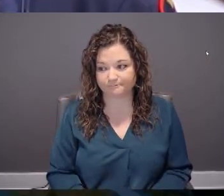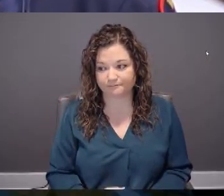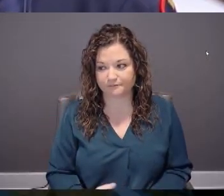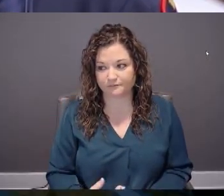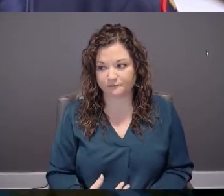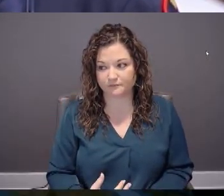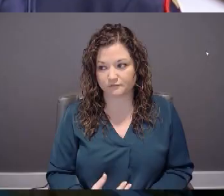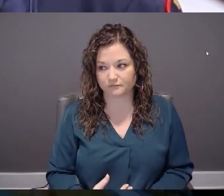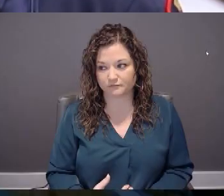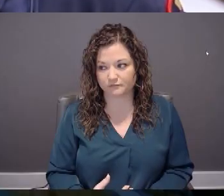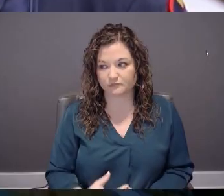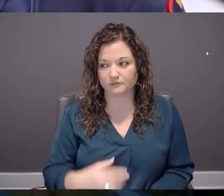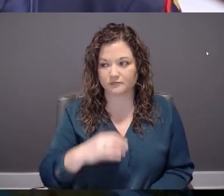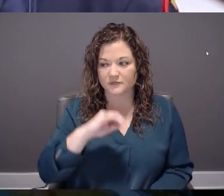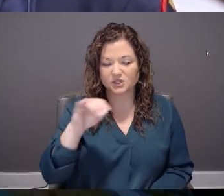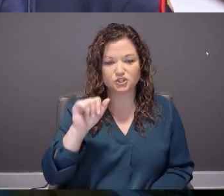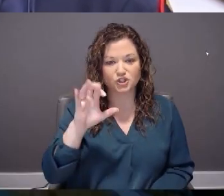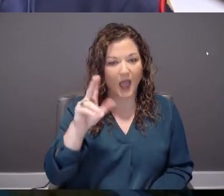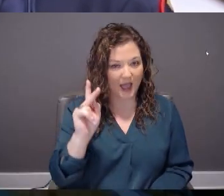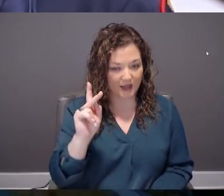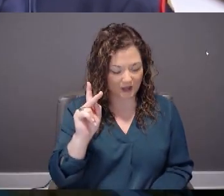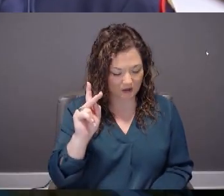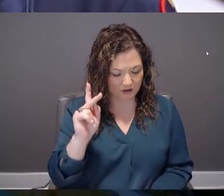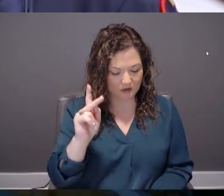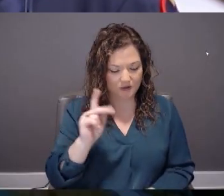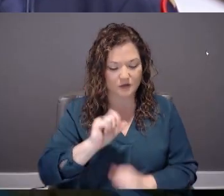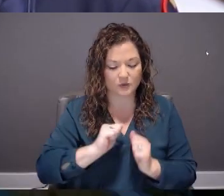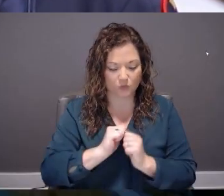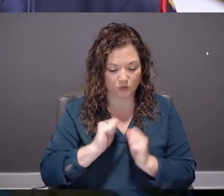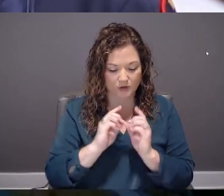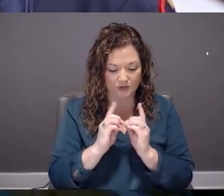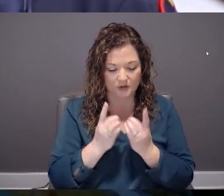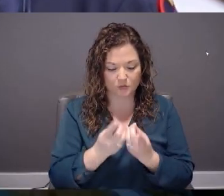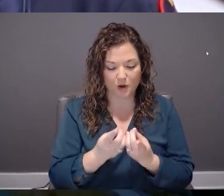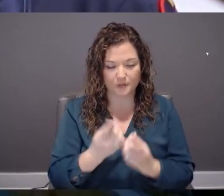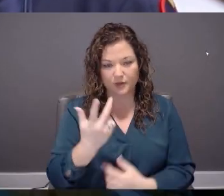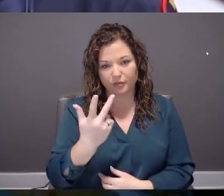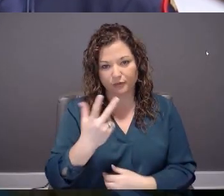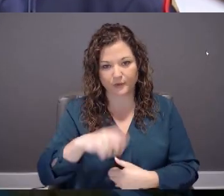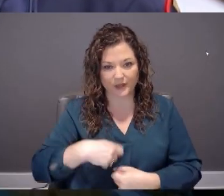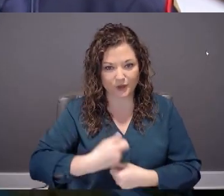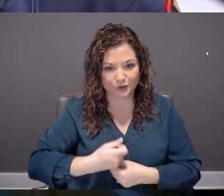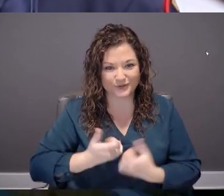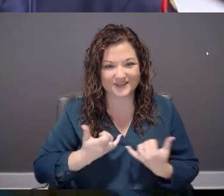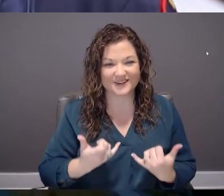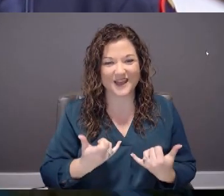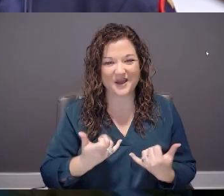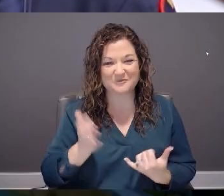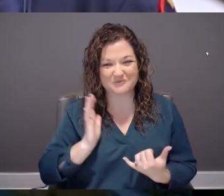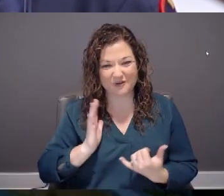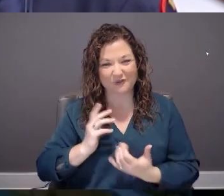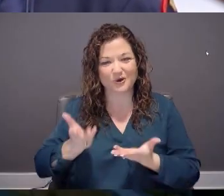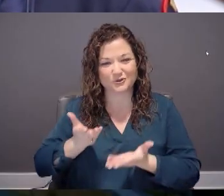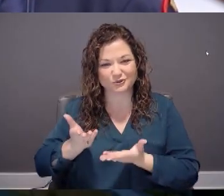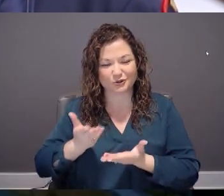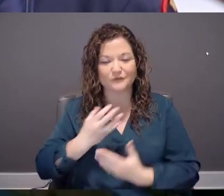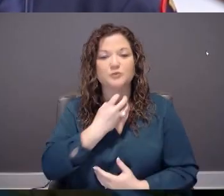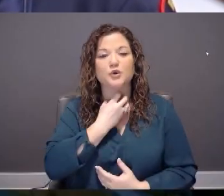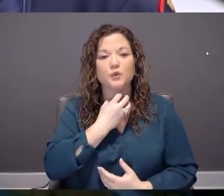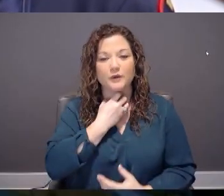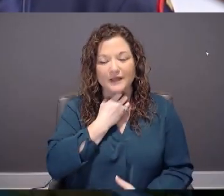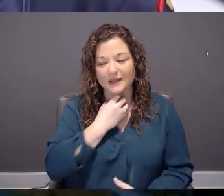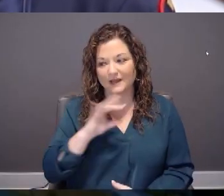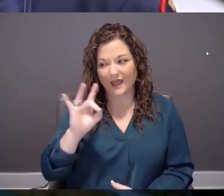My name is Jeff Kyle. I've been with the department for about 4 years now. Served 8 years in the Marine Corps, 4 with the